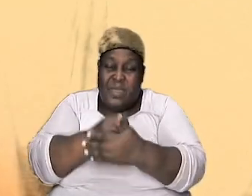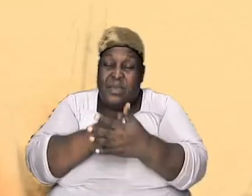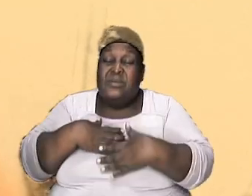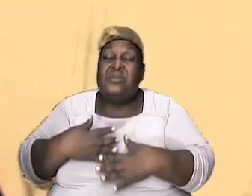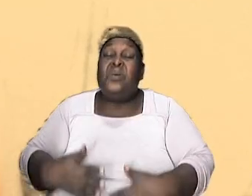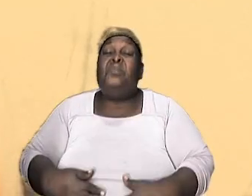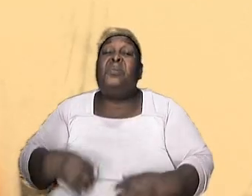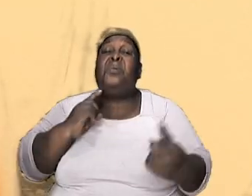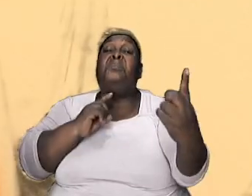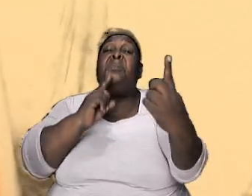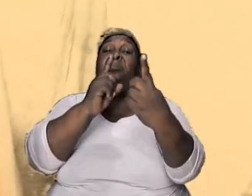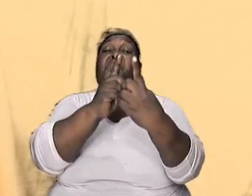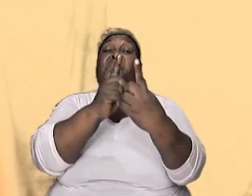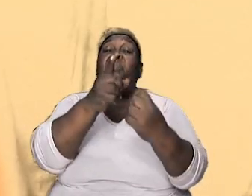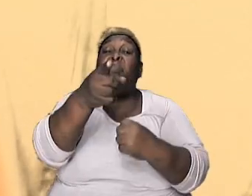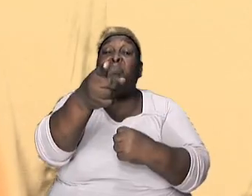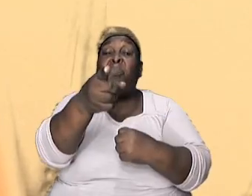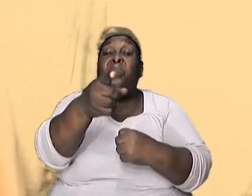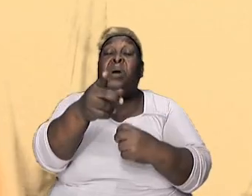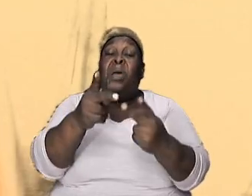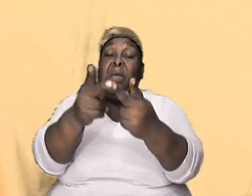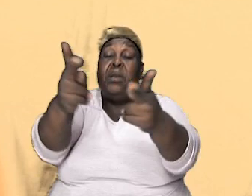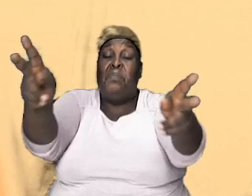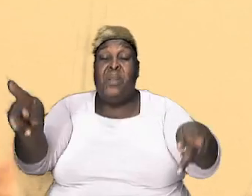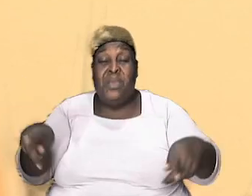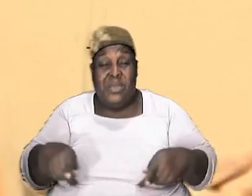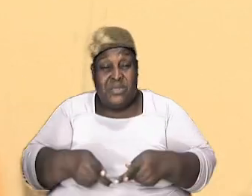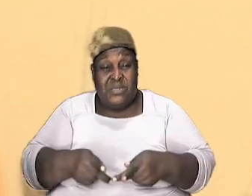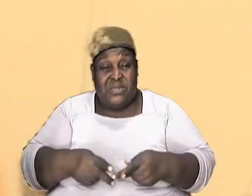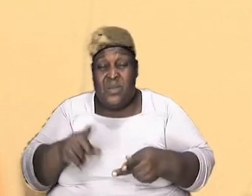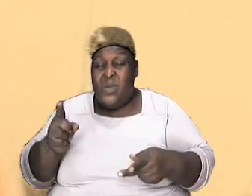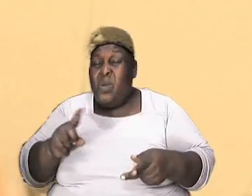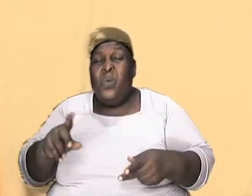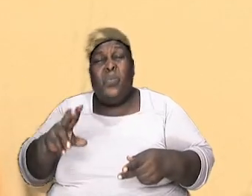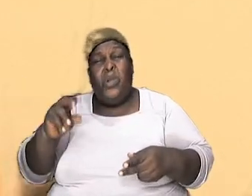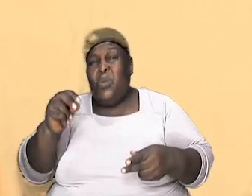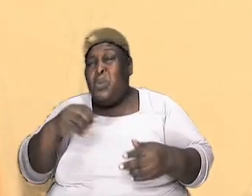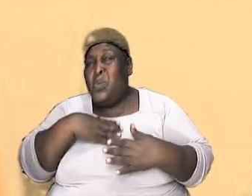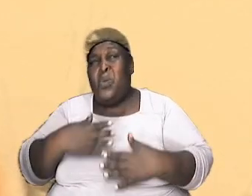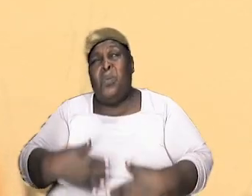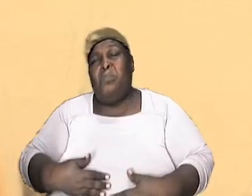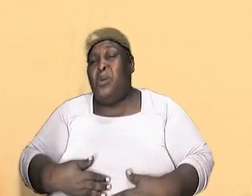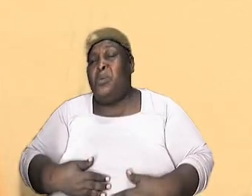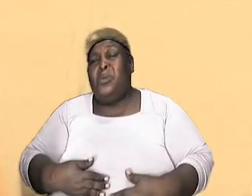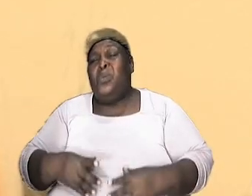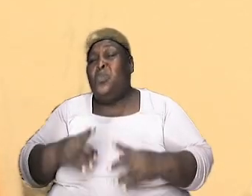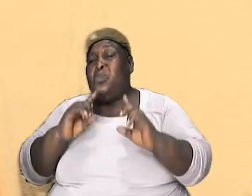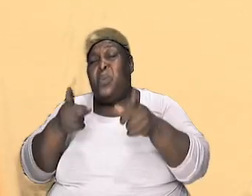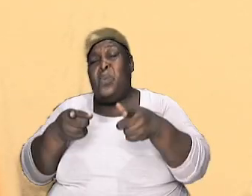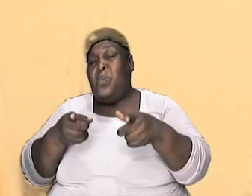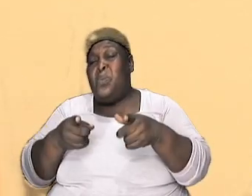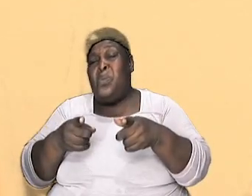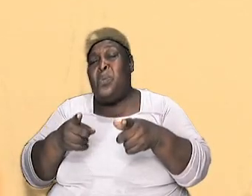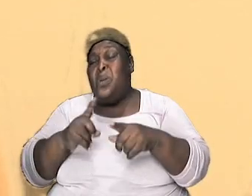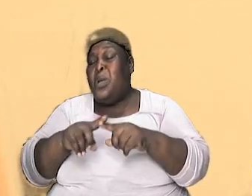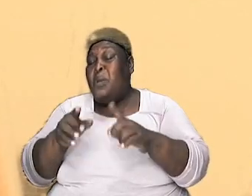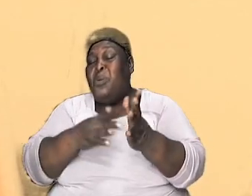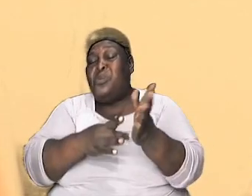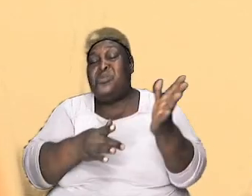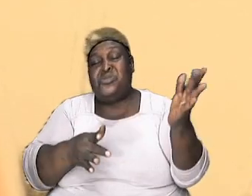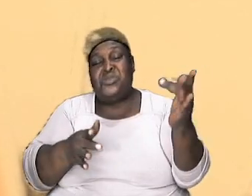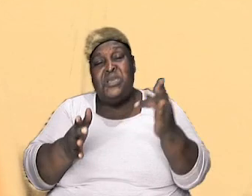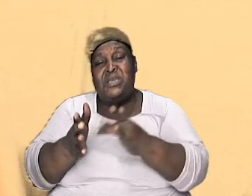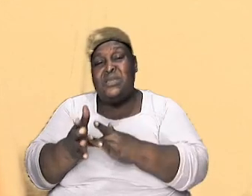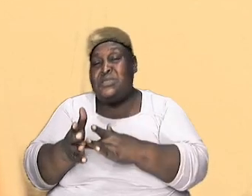that is going to meet you at that place where you thought that nobody else would have come. But Jesus, there's a song that says he